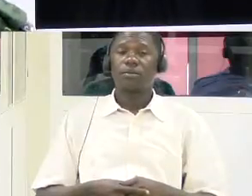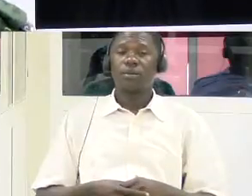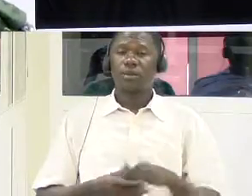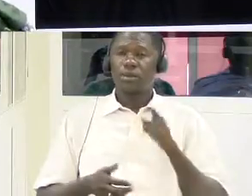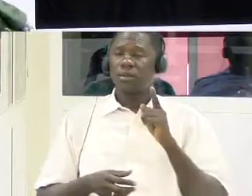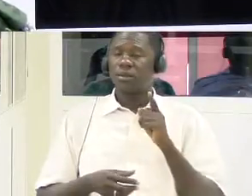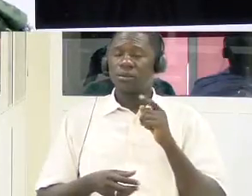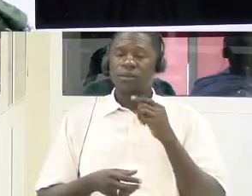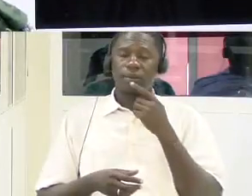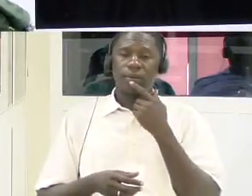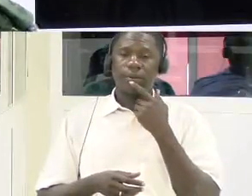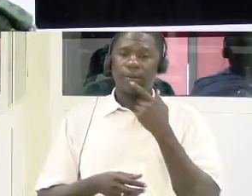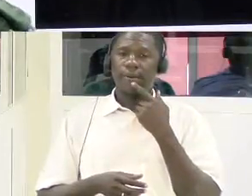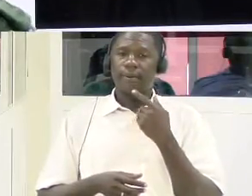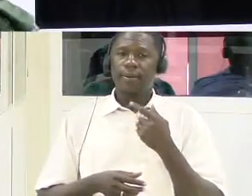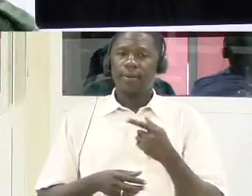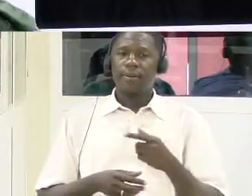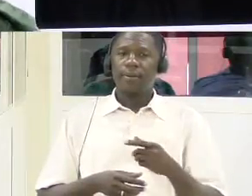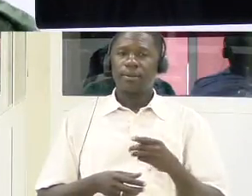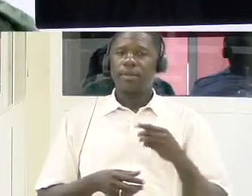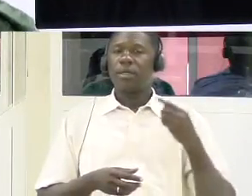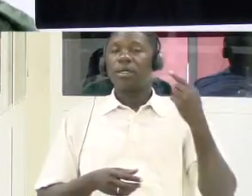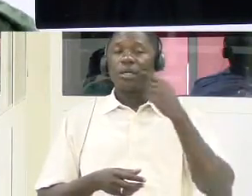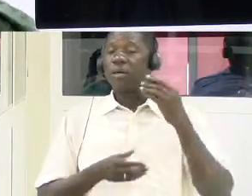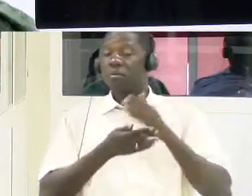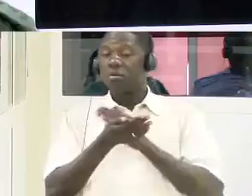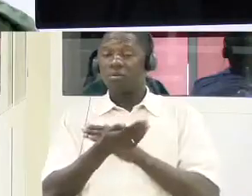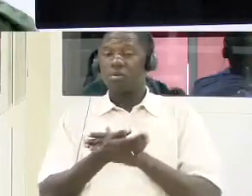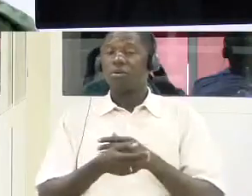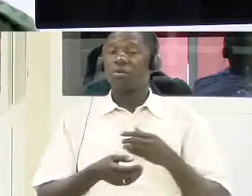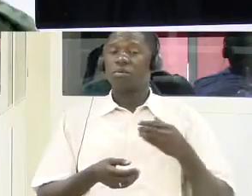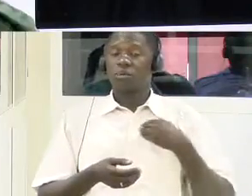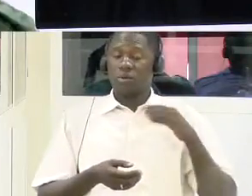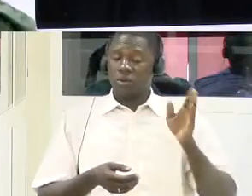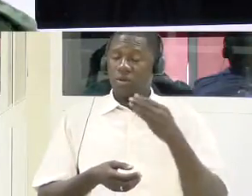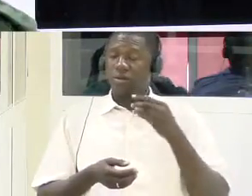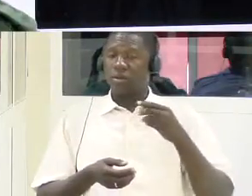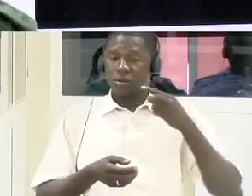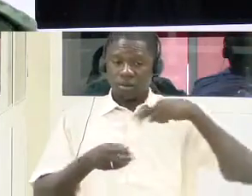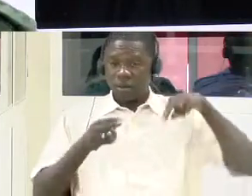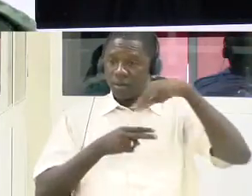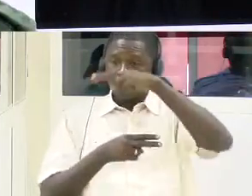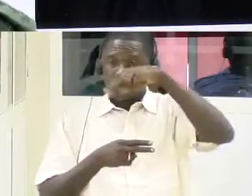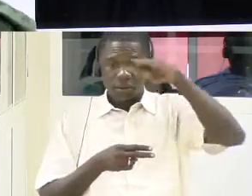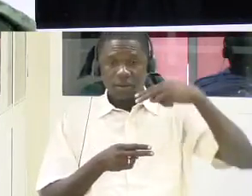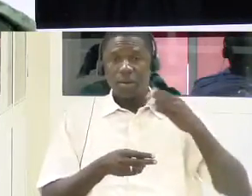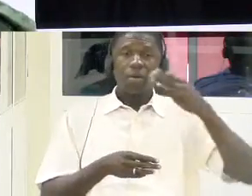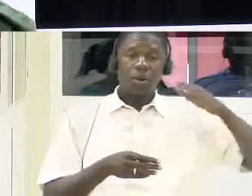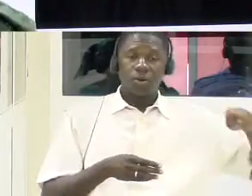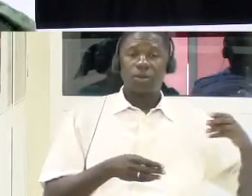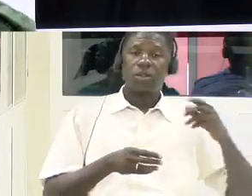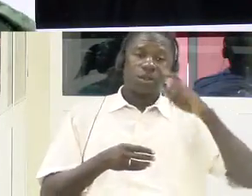evening, no, sorry, a day before that again, I went round and again I went to the Bakote